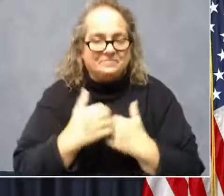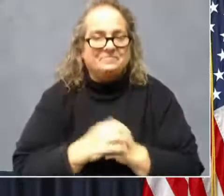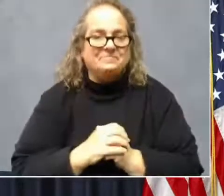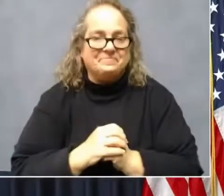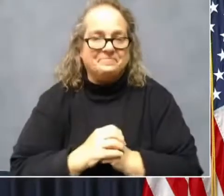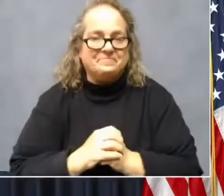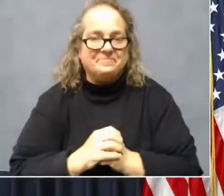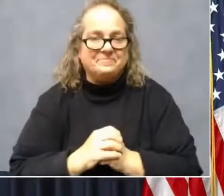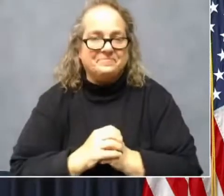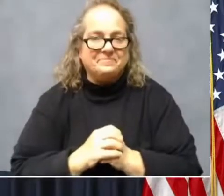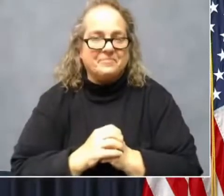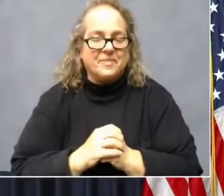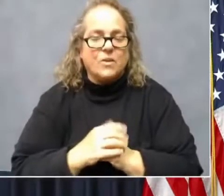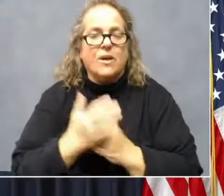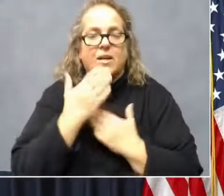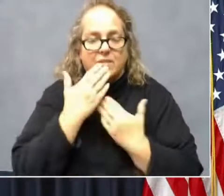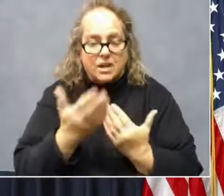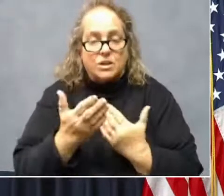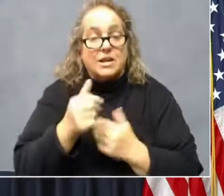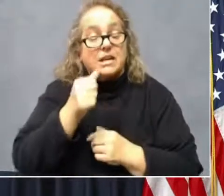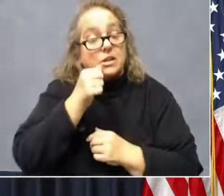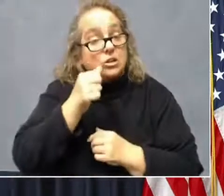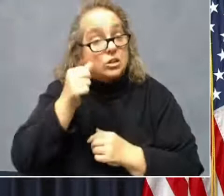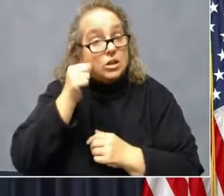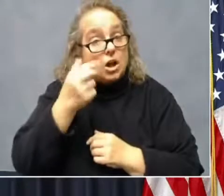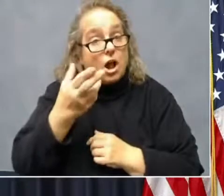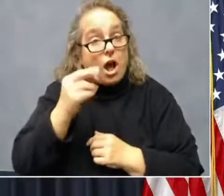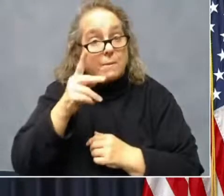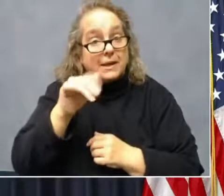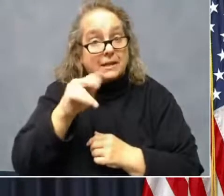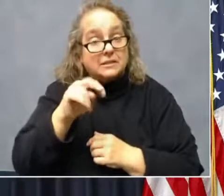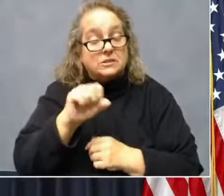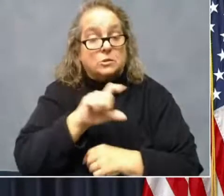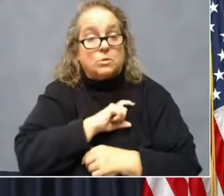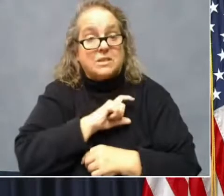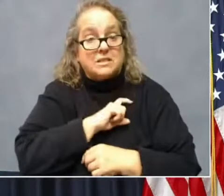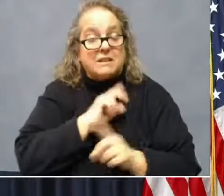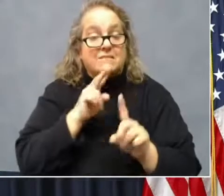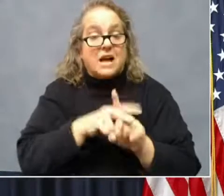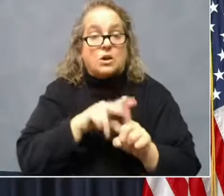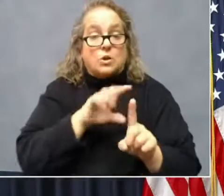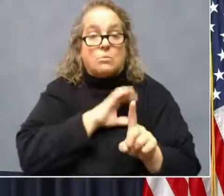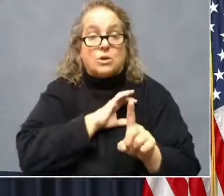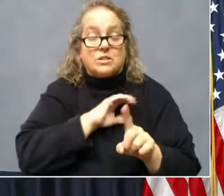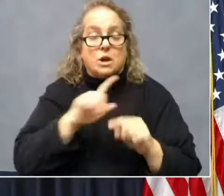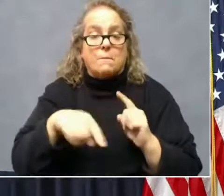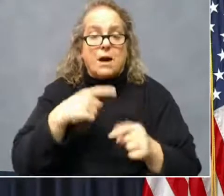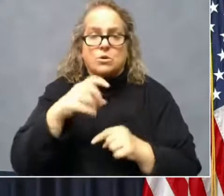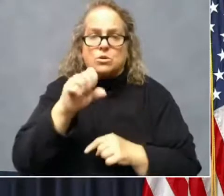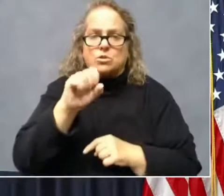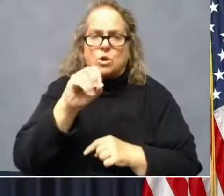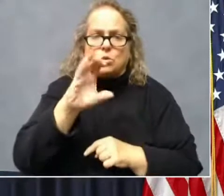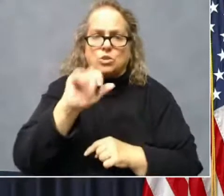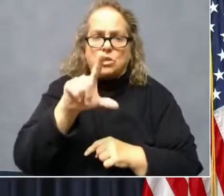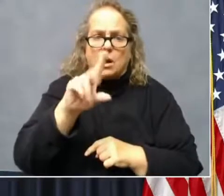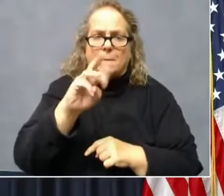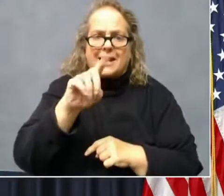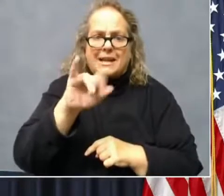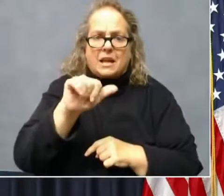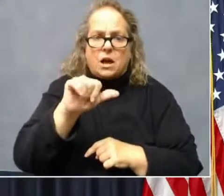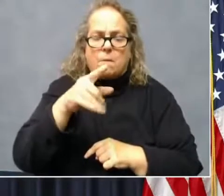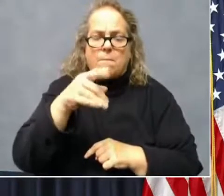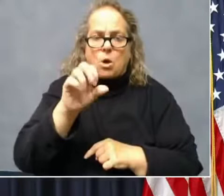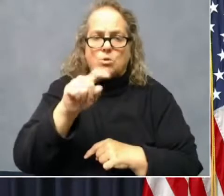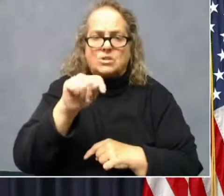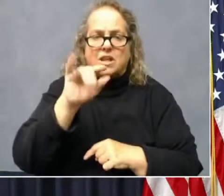Thank you. Yesterday, Hopkinsville Police filed a report about a social media post that the county health department saw